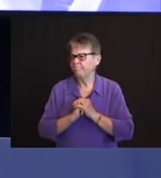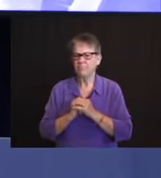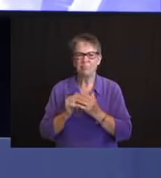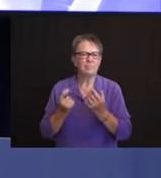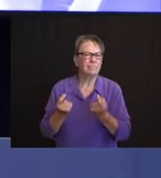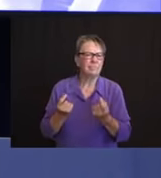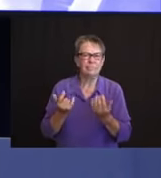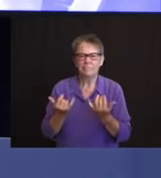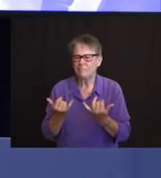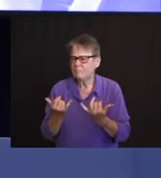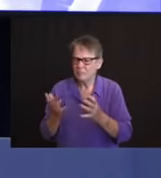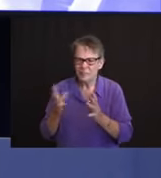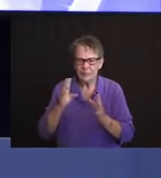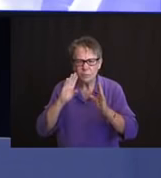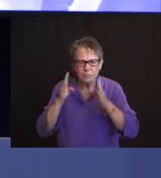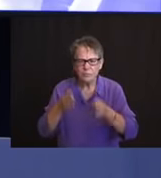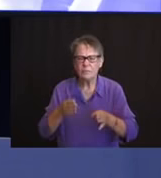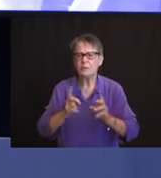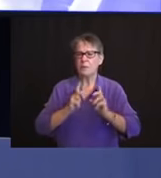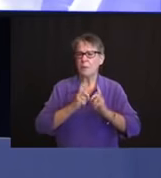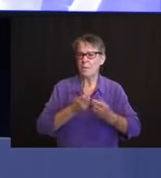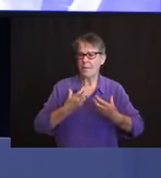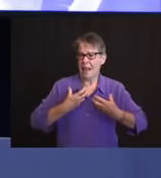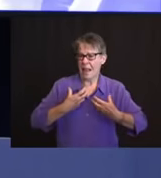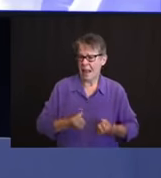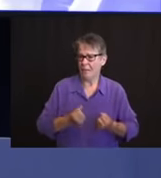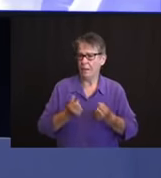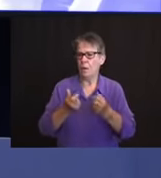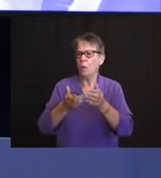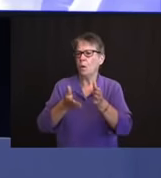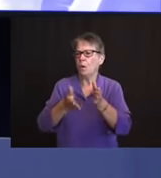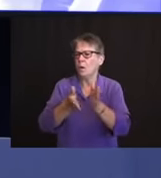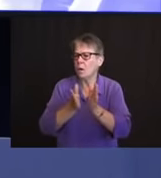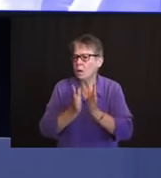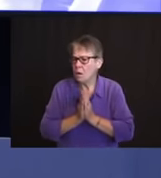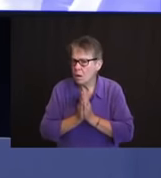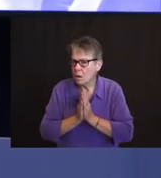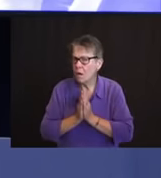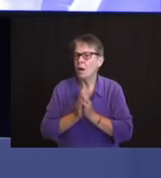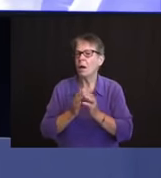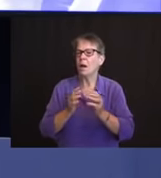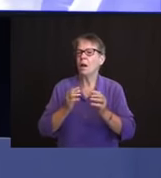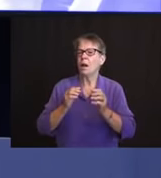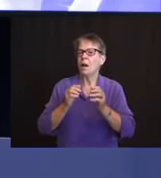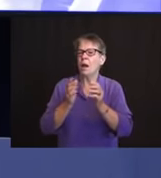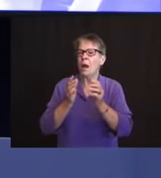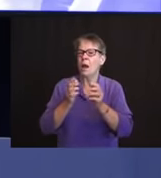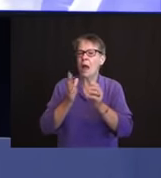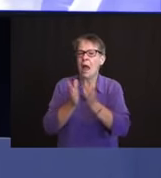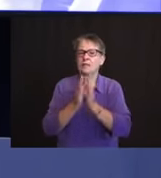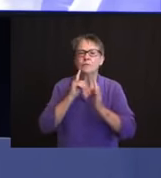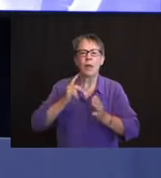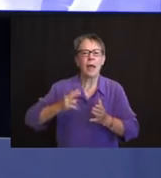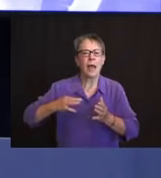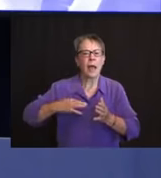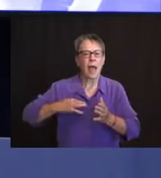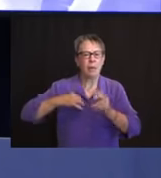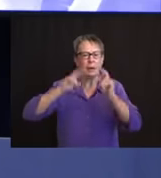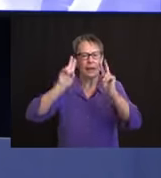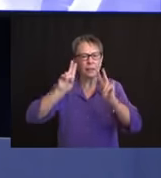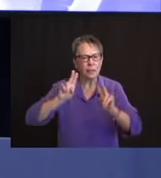department is releasing a request for applications from local health departments for funding to help them study patterns